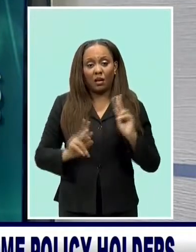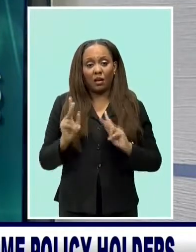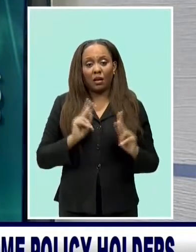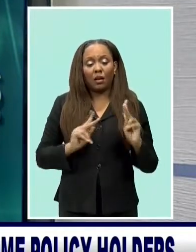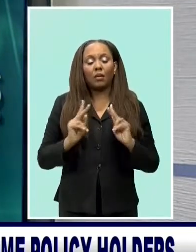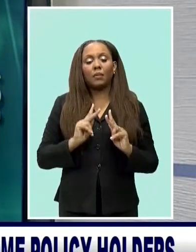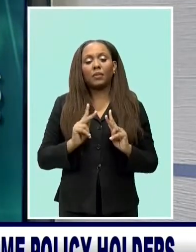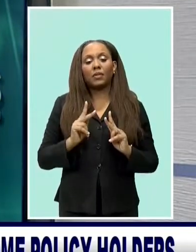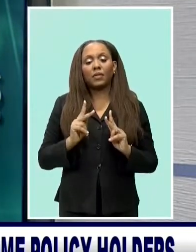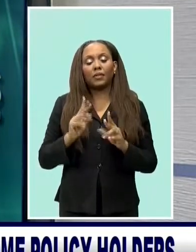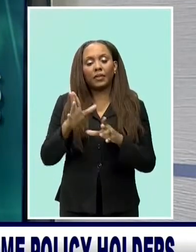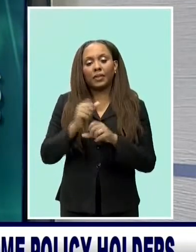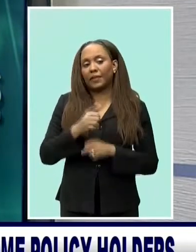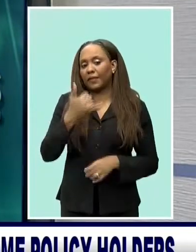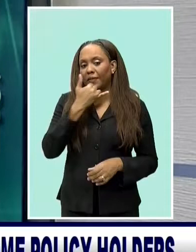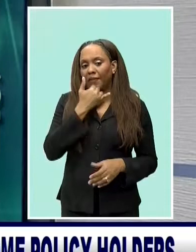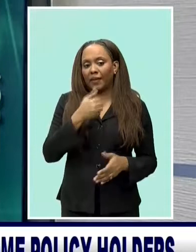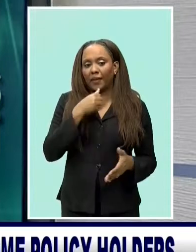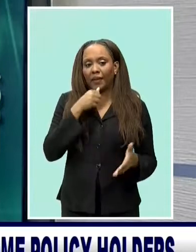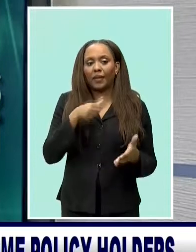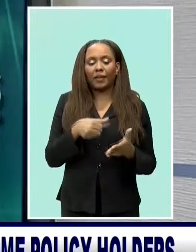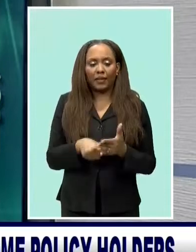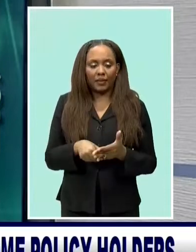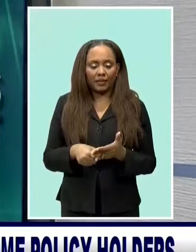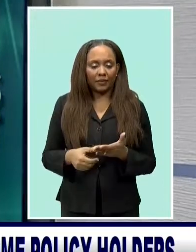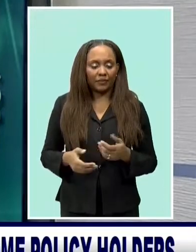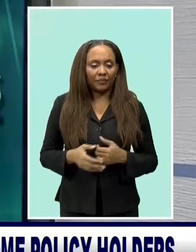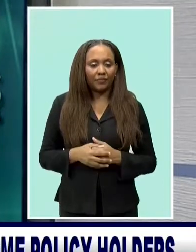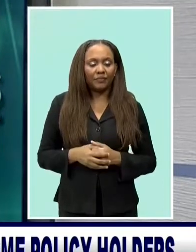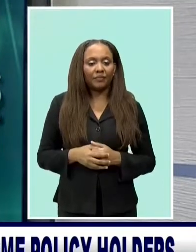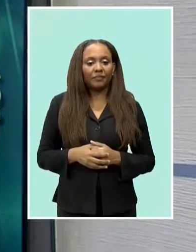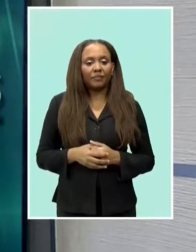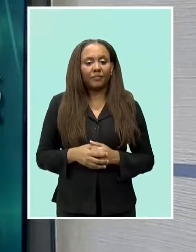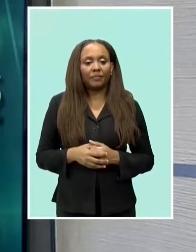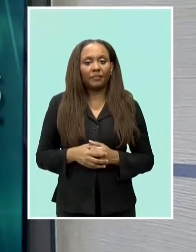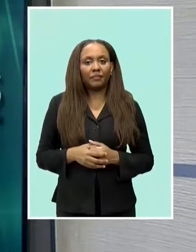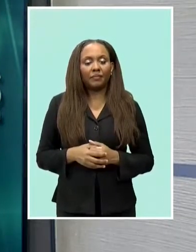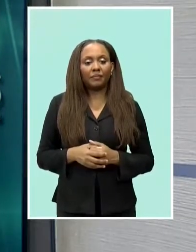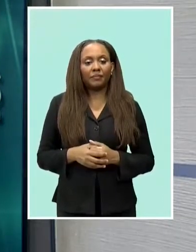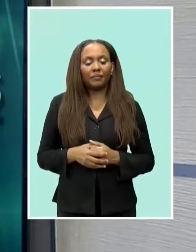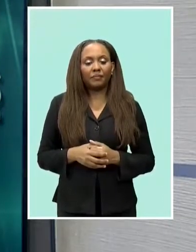unique policyholders would have been affected by the letter that was sent in error.